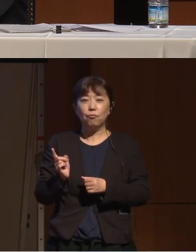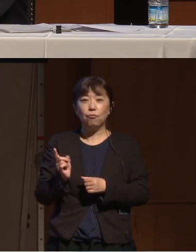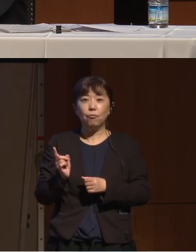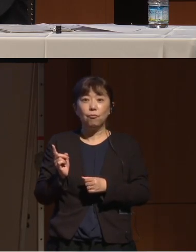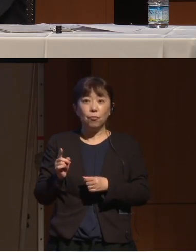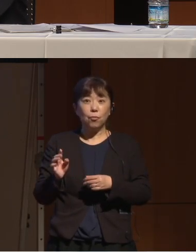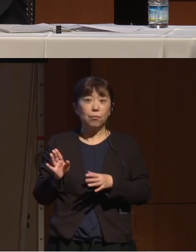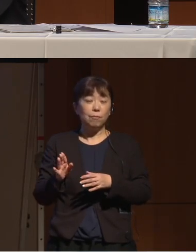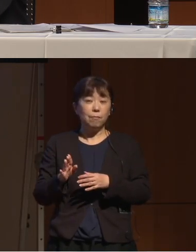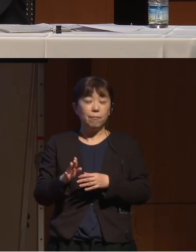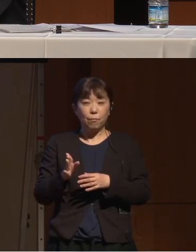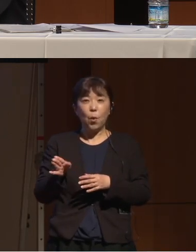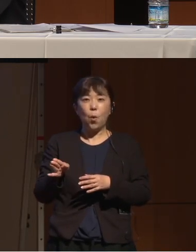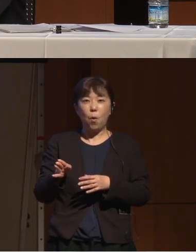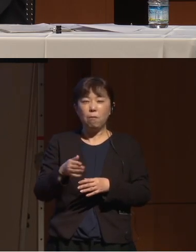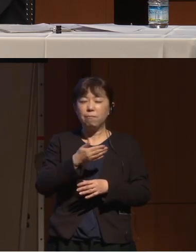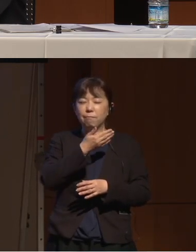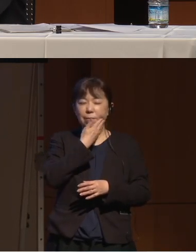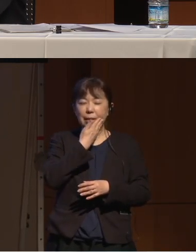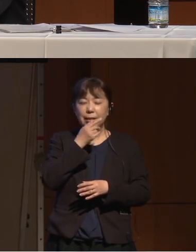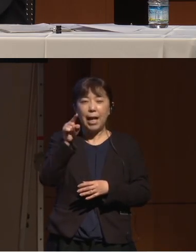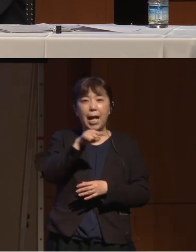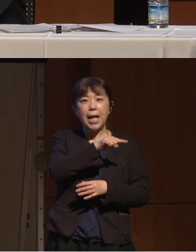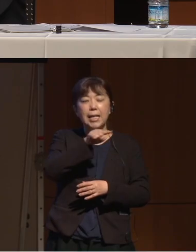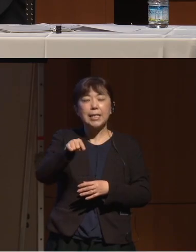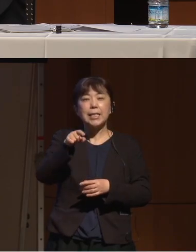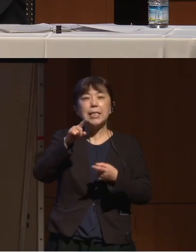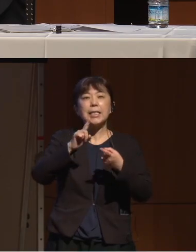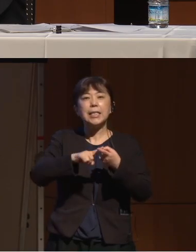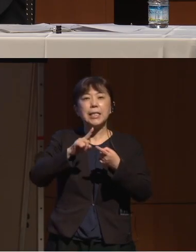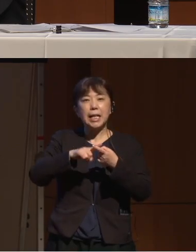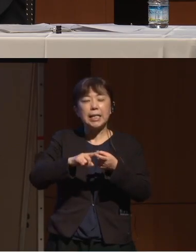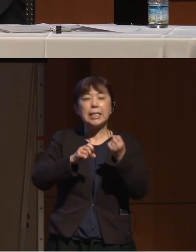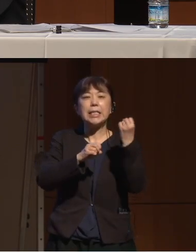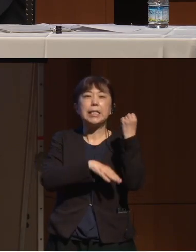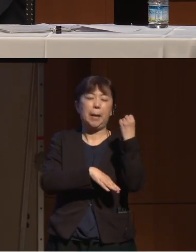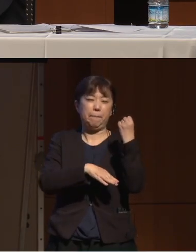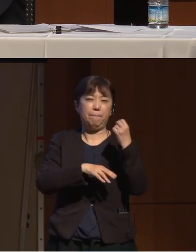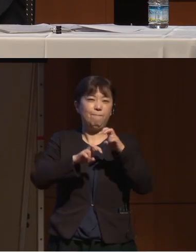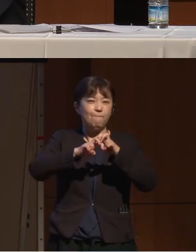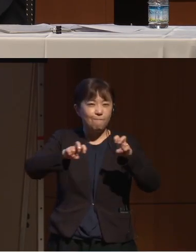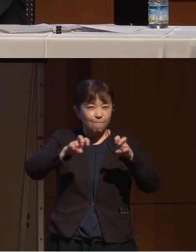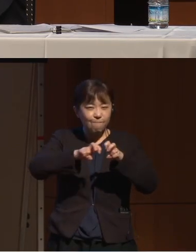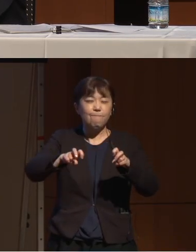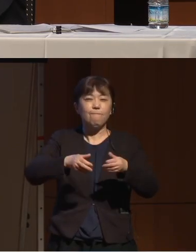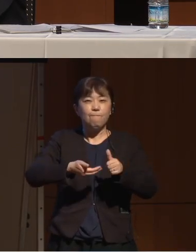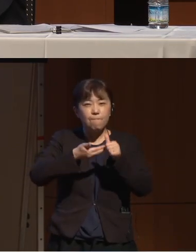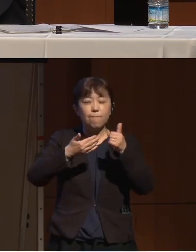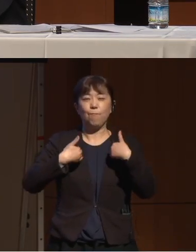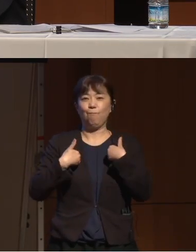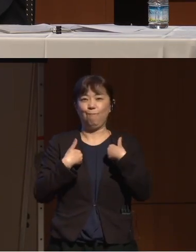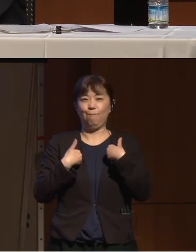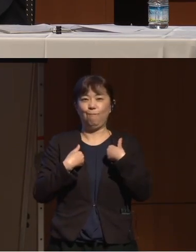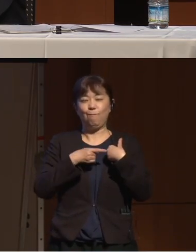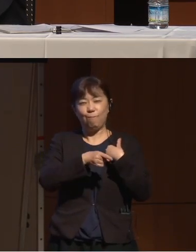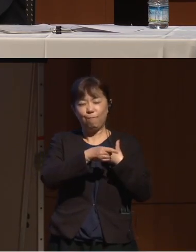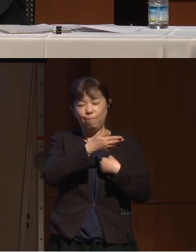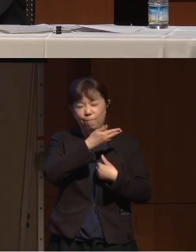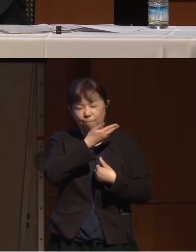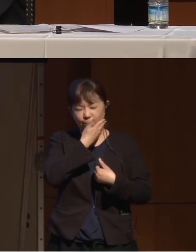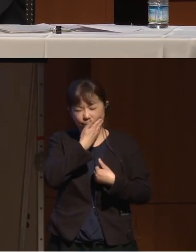So we need really recognize the importance of human